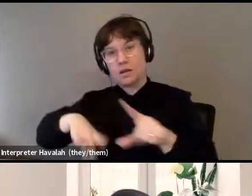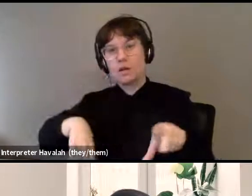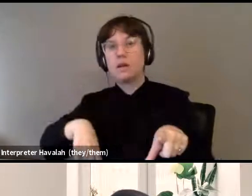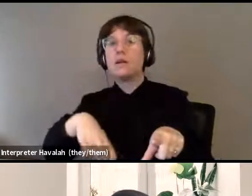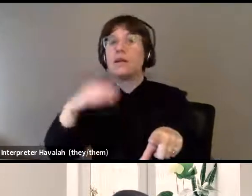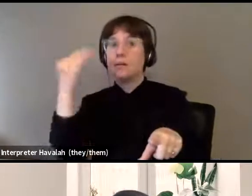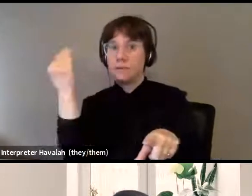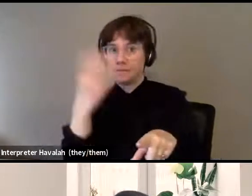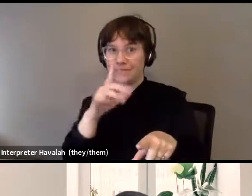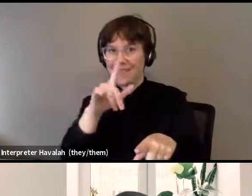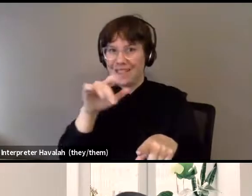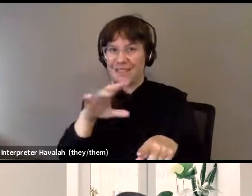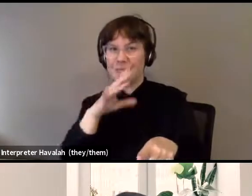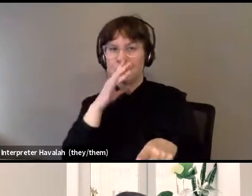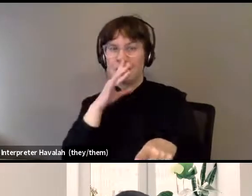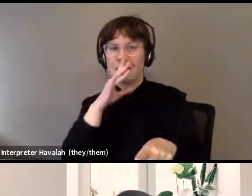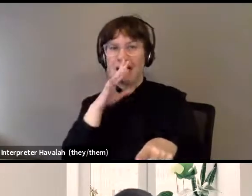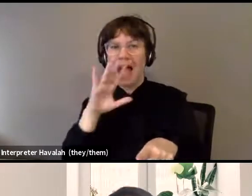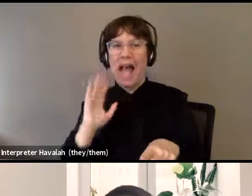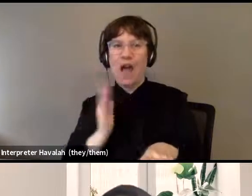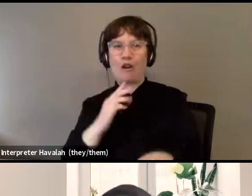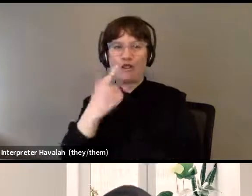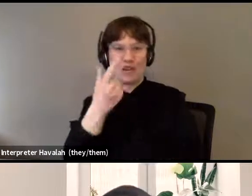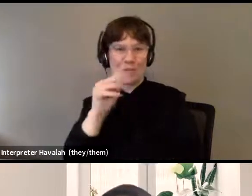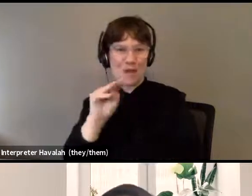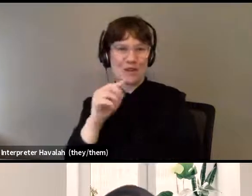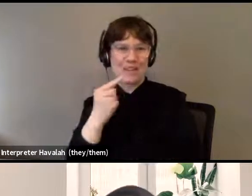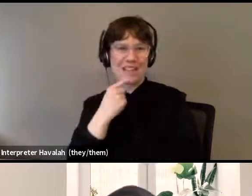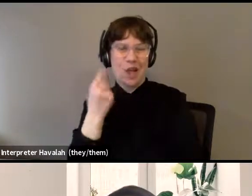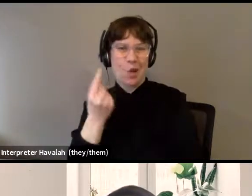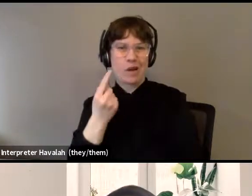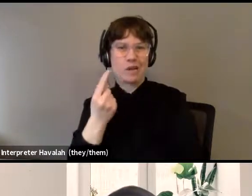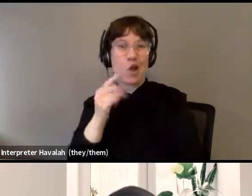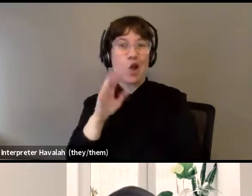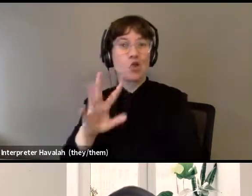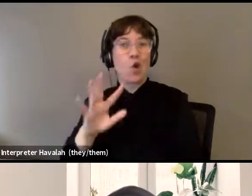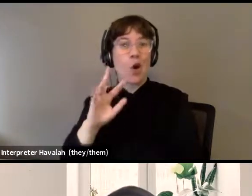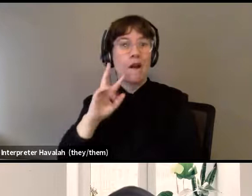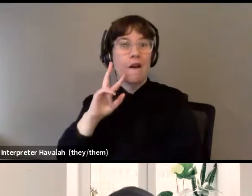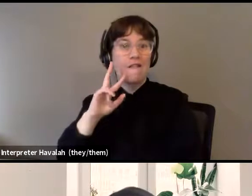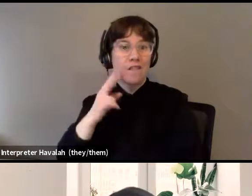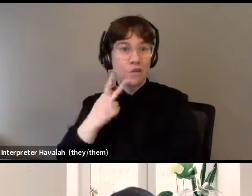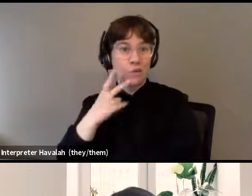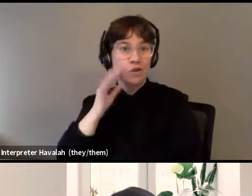this, and our general manager says this all the time, wash your produce really good.